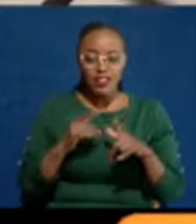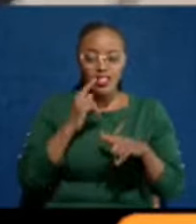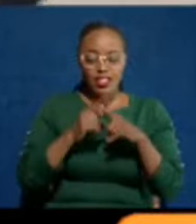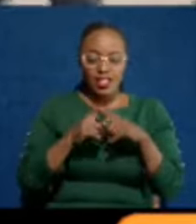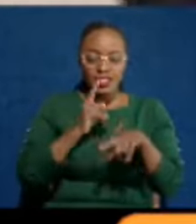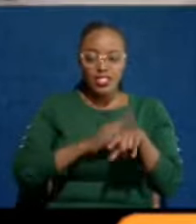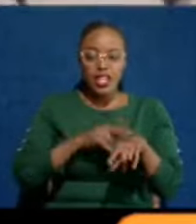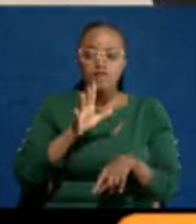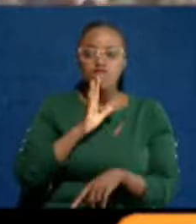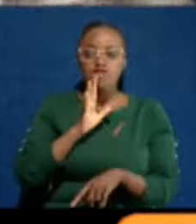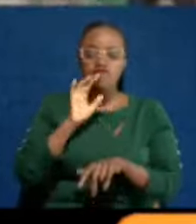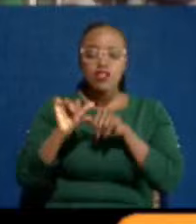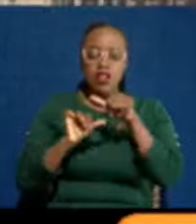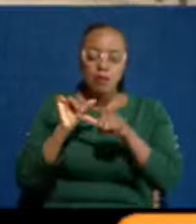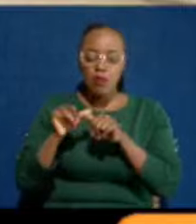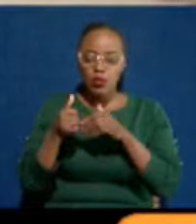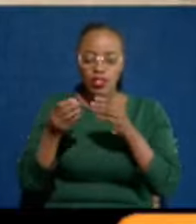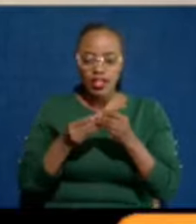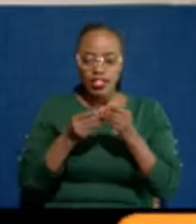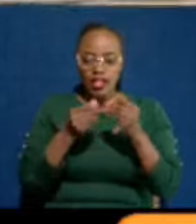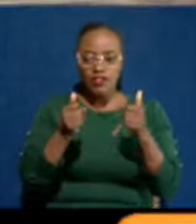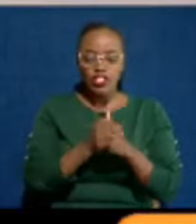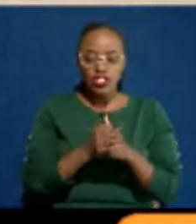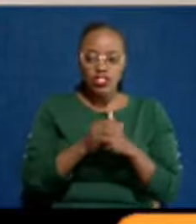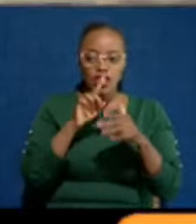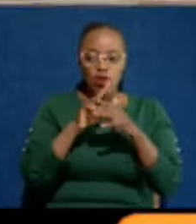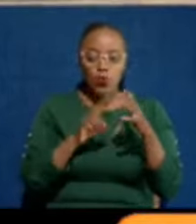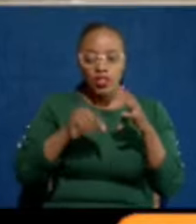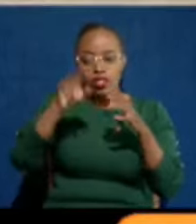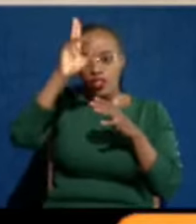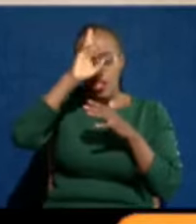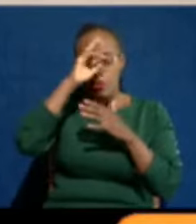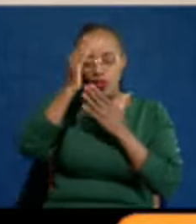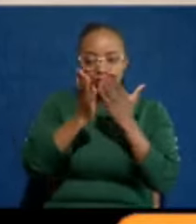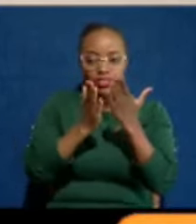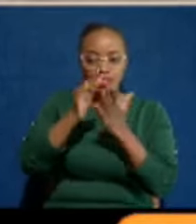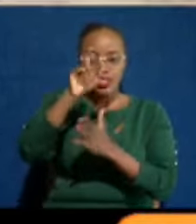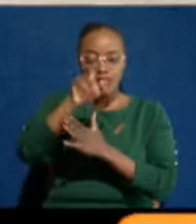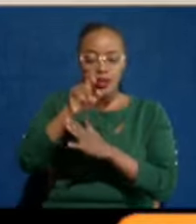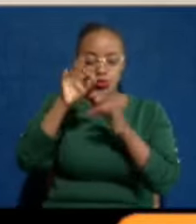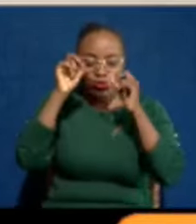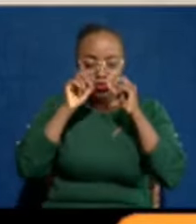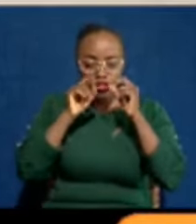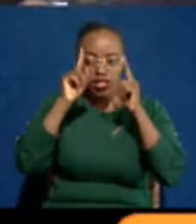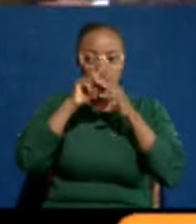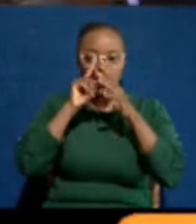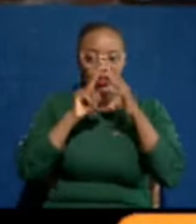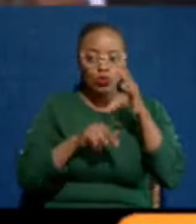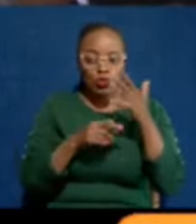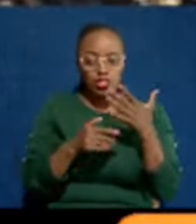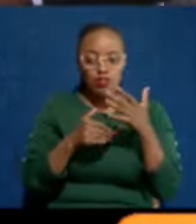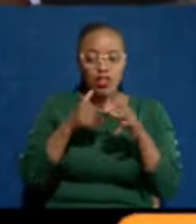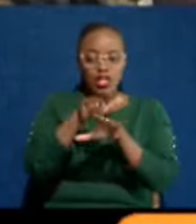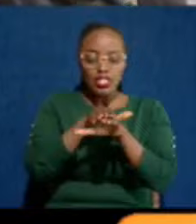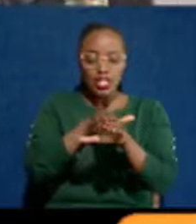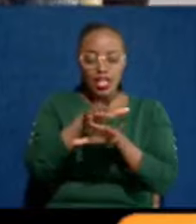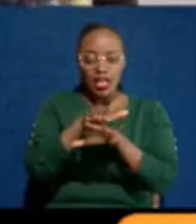to their intervention. And what really the police service should realize is they are